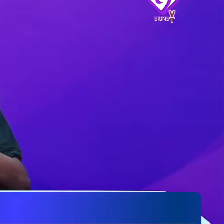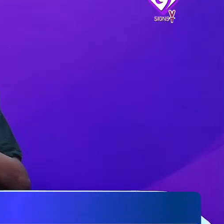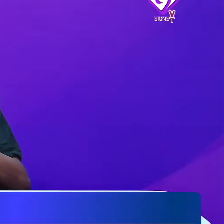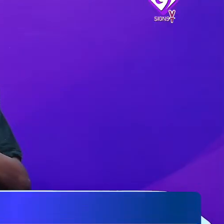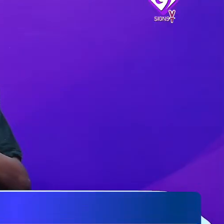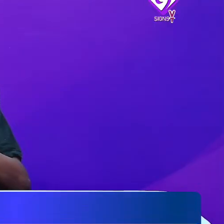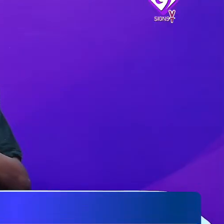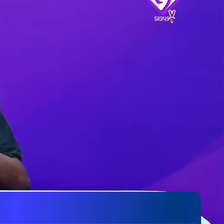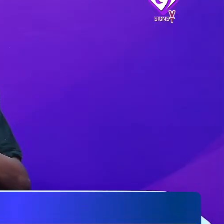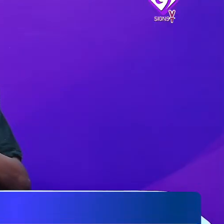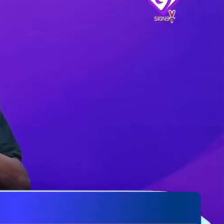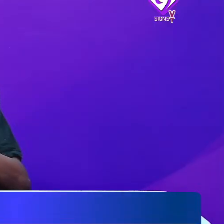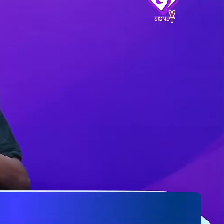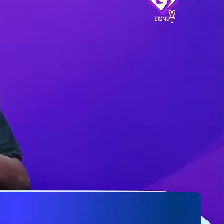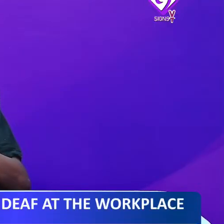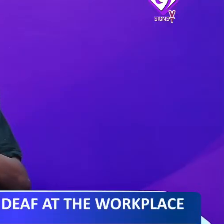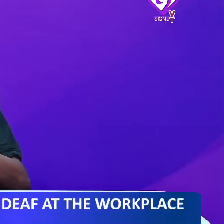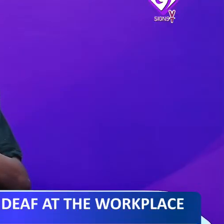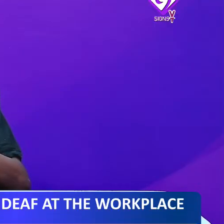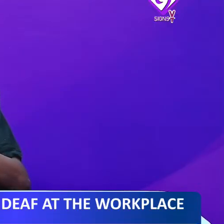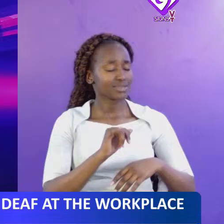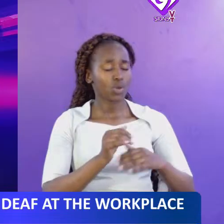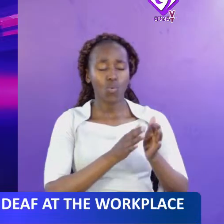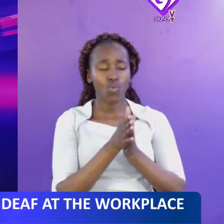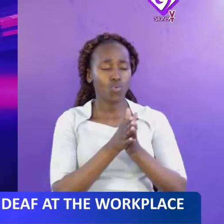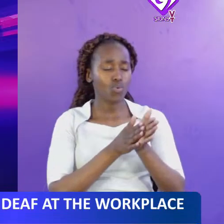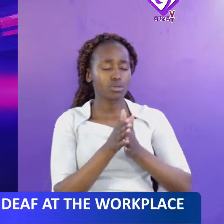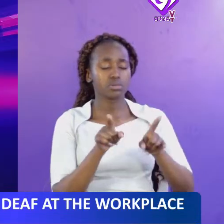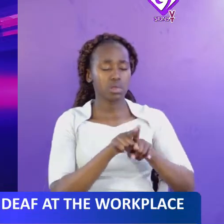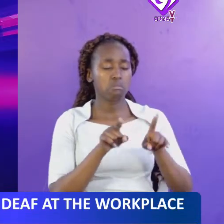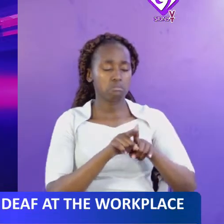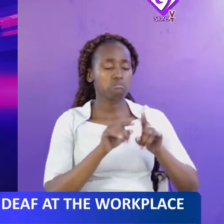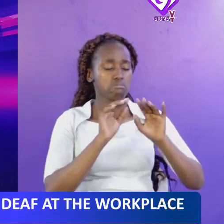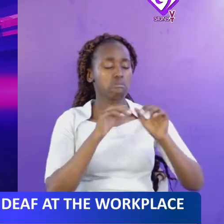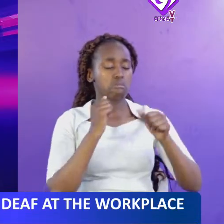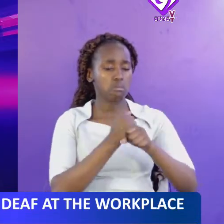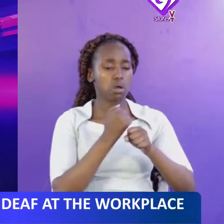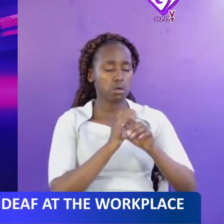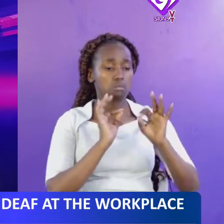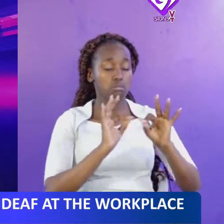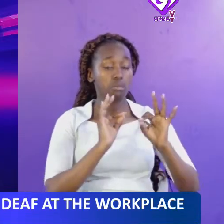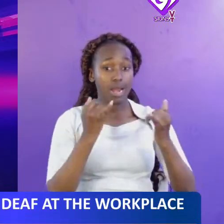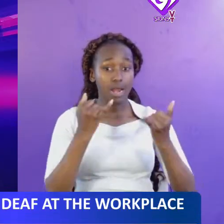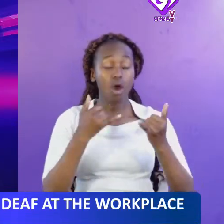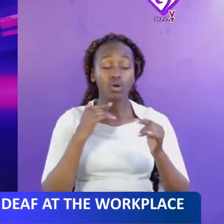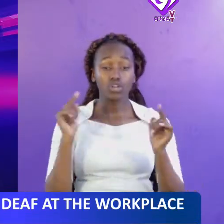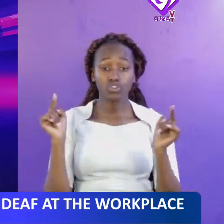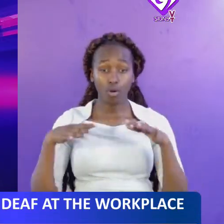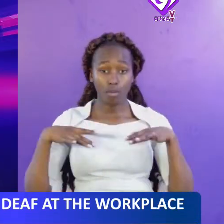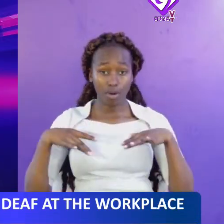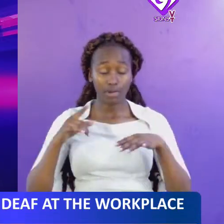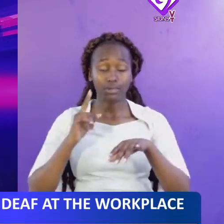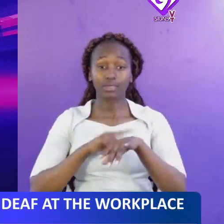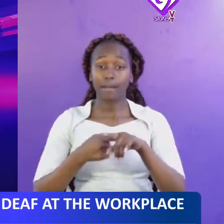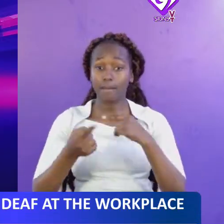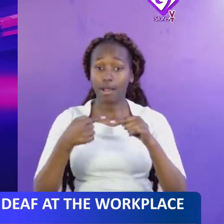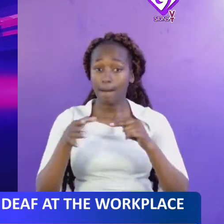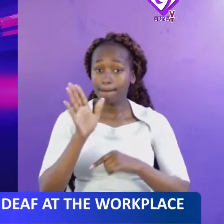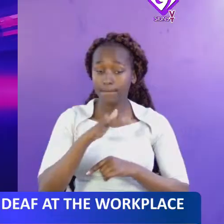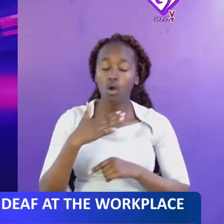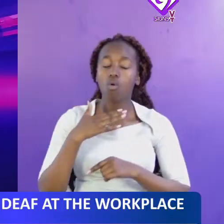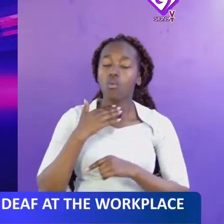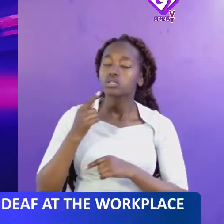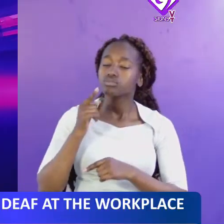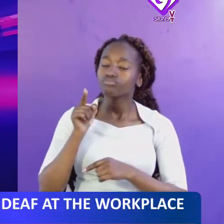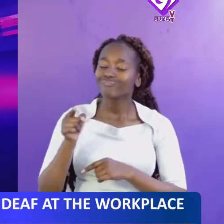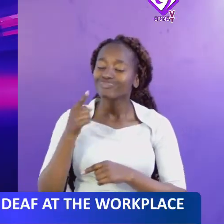sounds to be interesting and amazing work that you are doing. I want us to take a quick break, and when we come back from the break, I want to ask you questions about